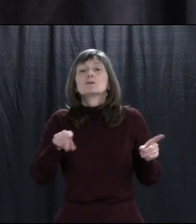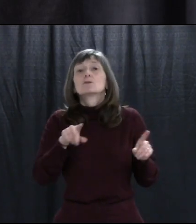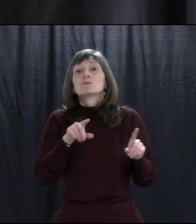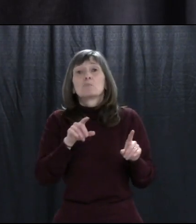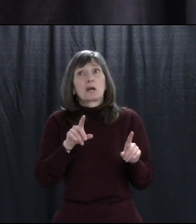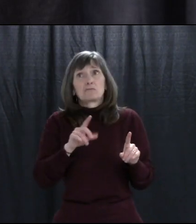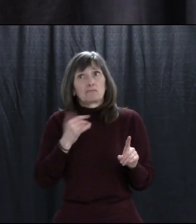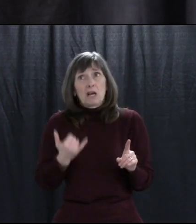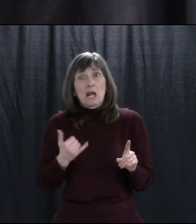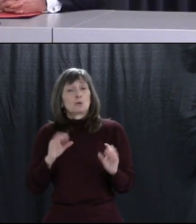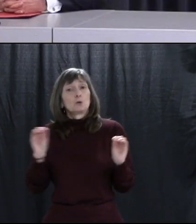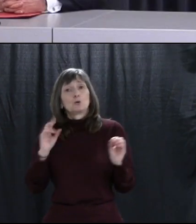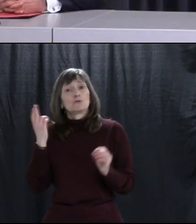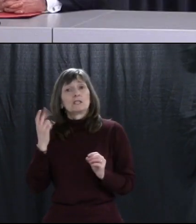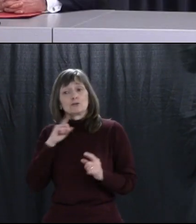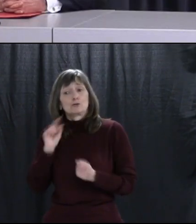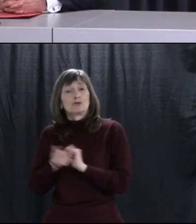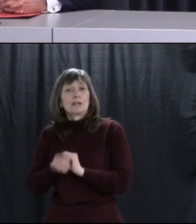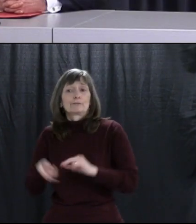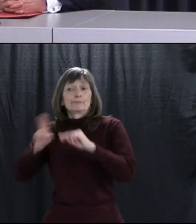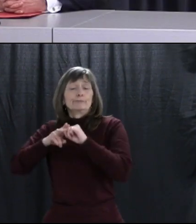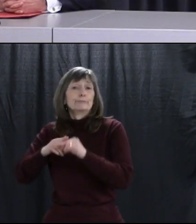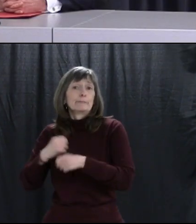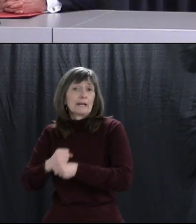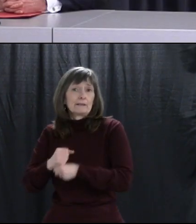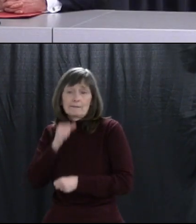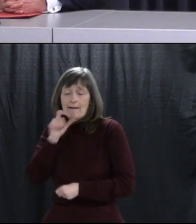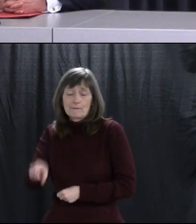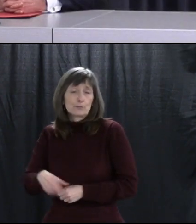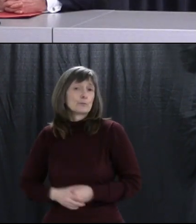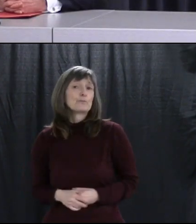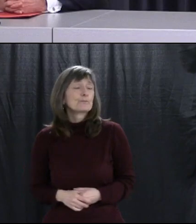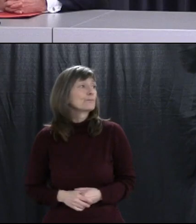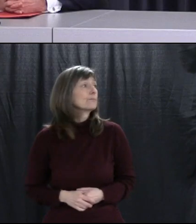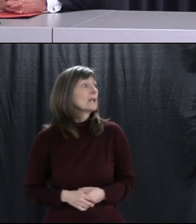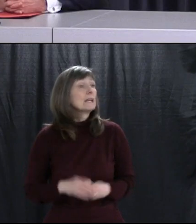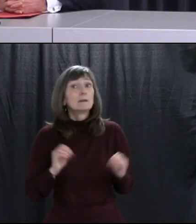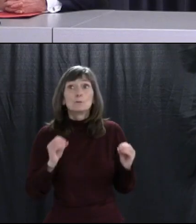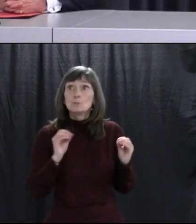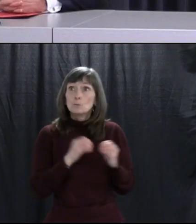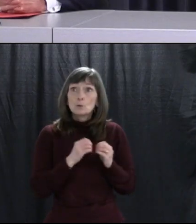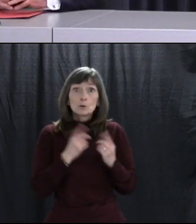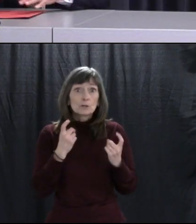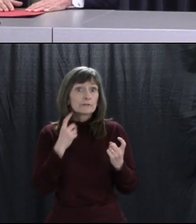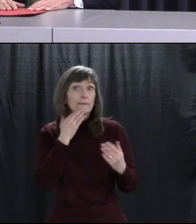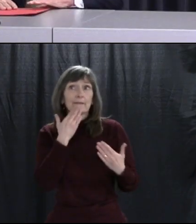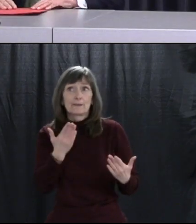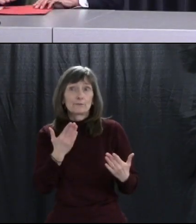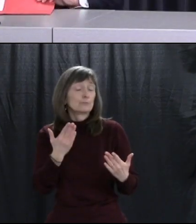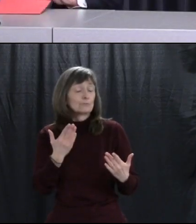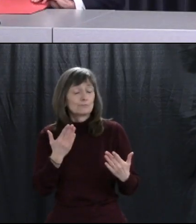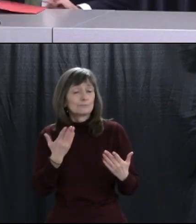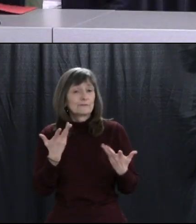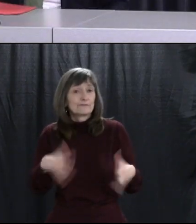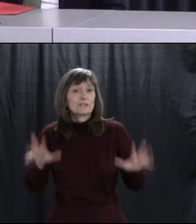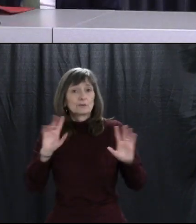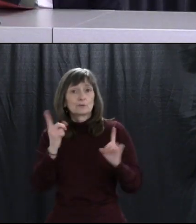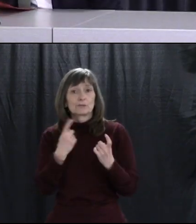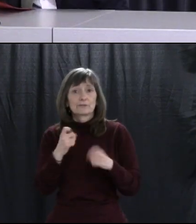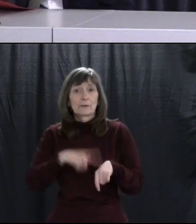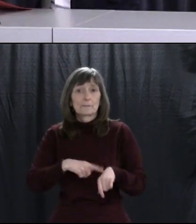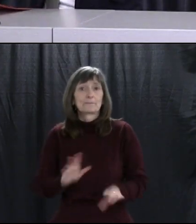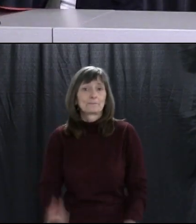that. So with no further questions, the time for questions has ended, and we thank you all for coming. Thank you.